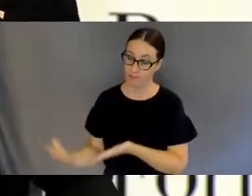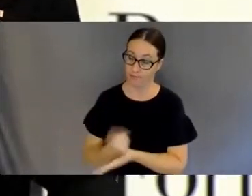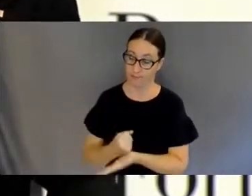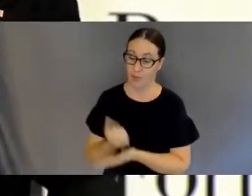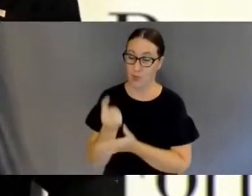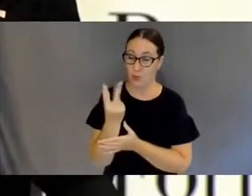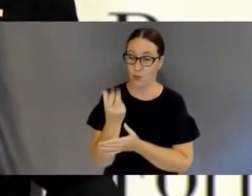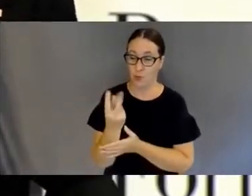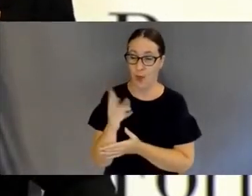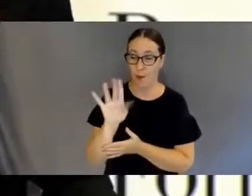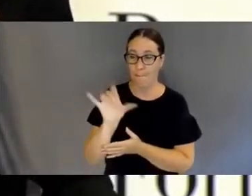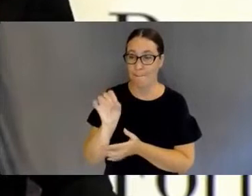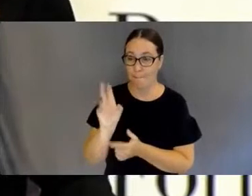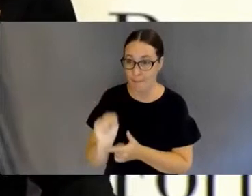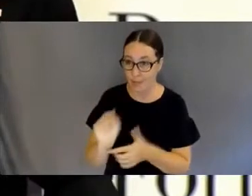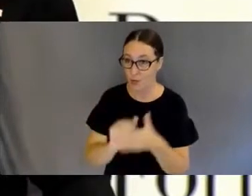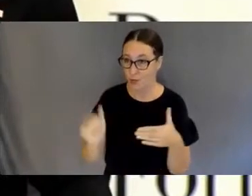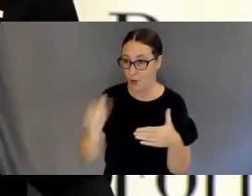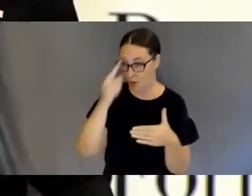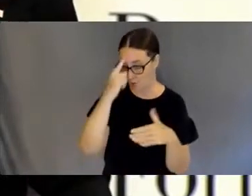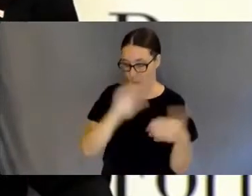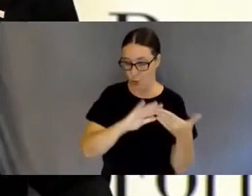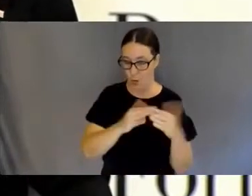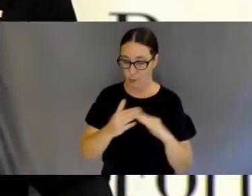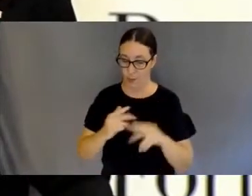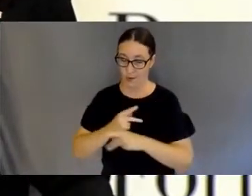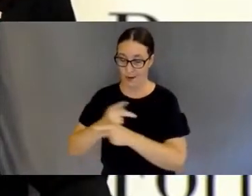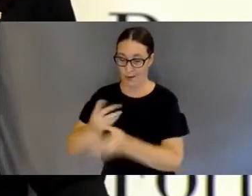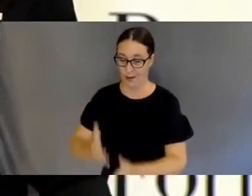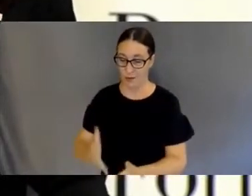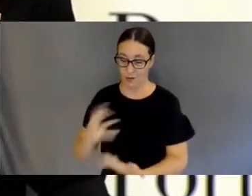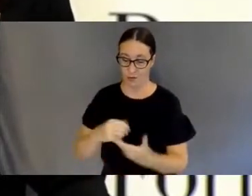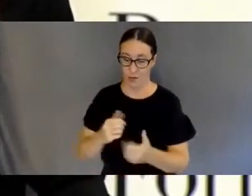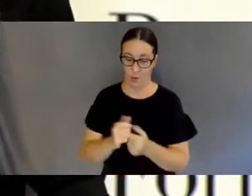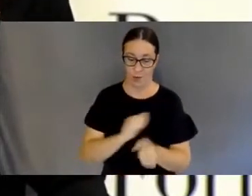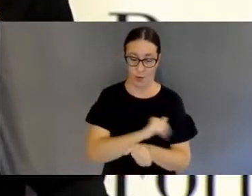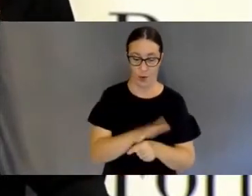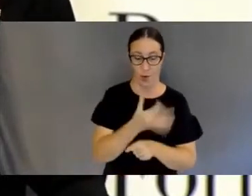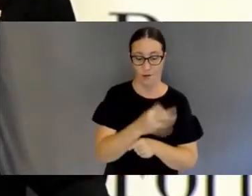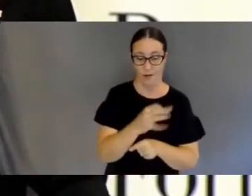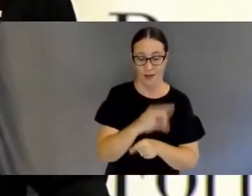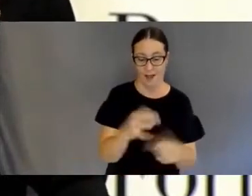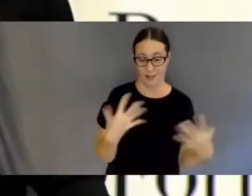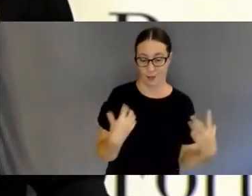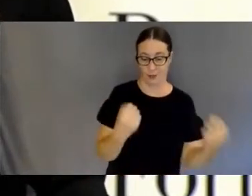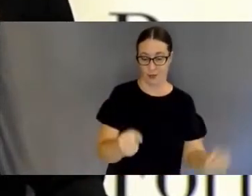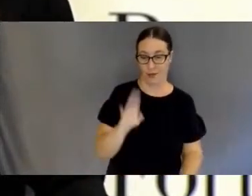billion for community lenders as part of the COVID-19 relief bill.